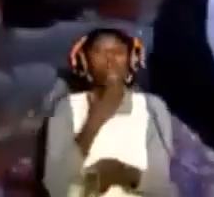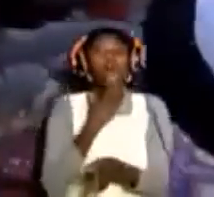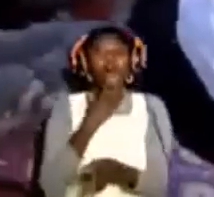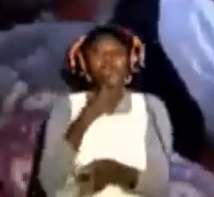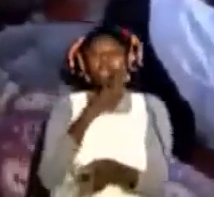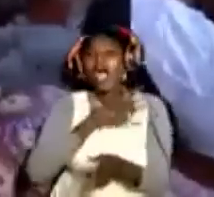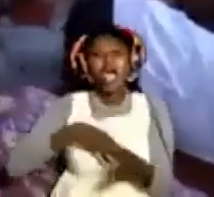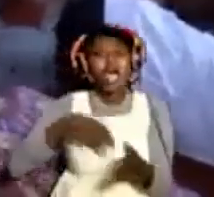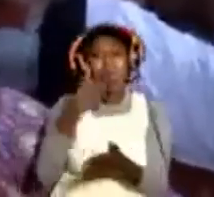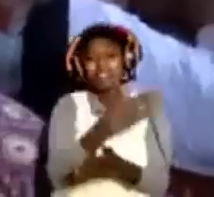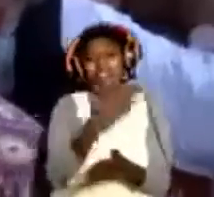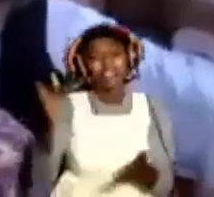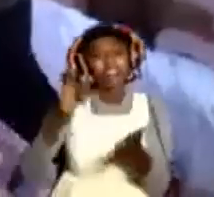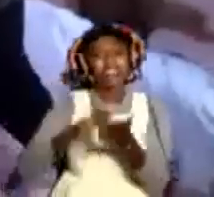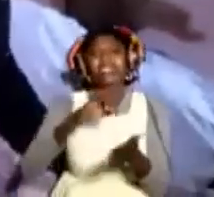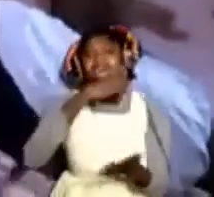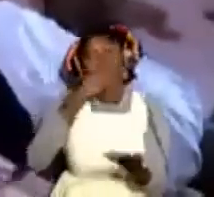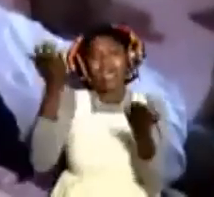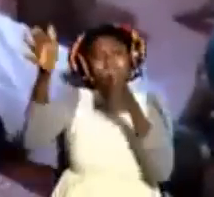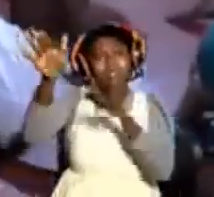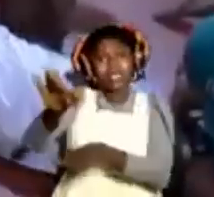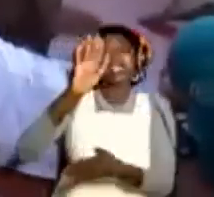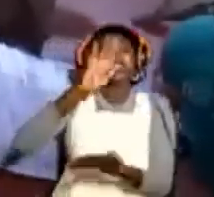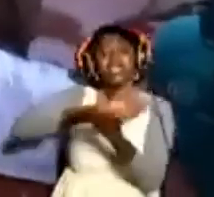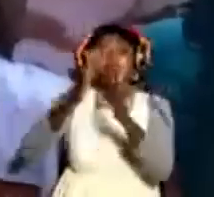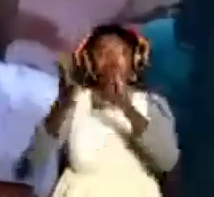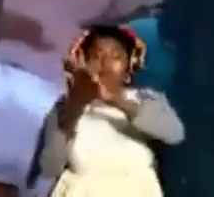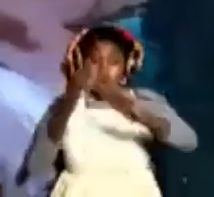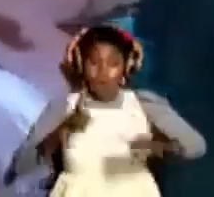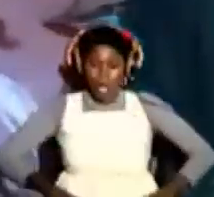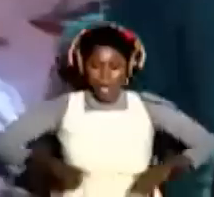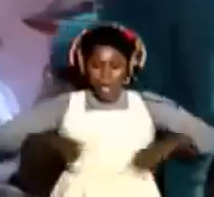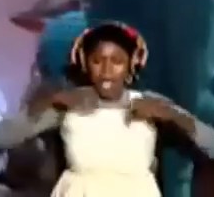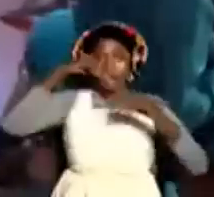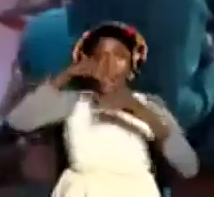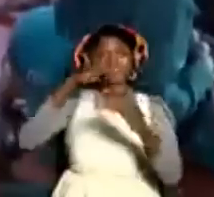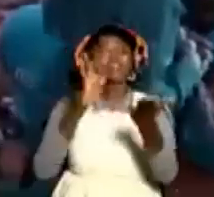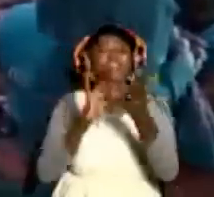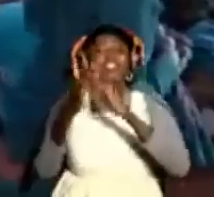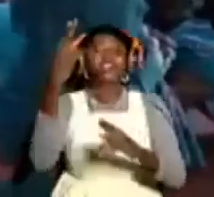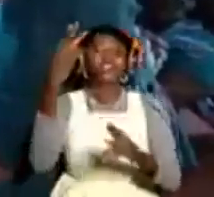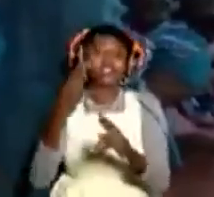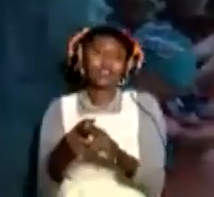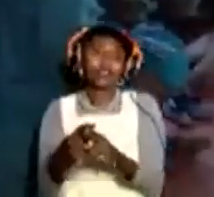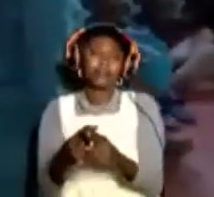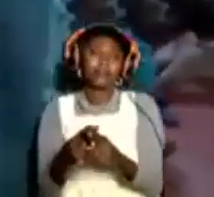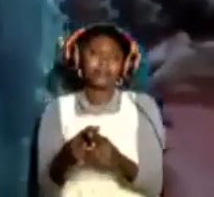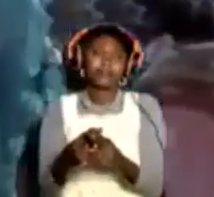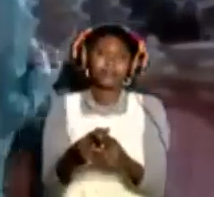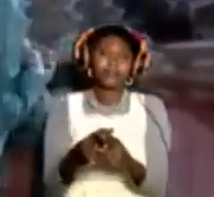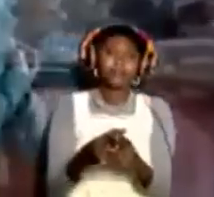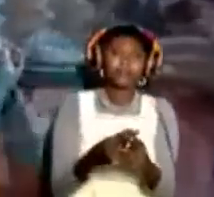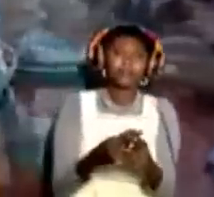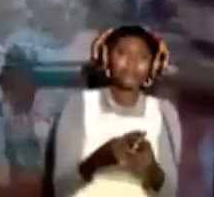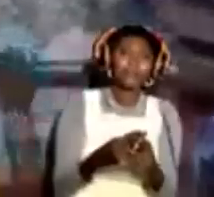Things that are dry, things that are dead, they will come alive again in the name of Jesus.